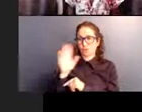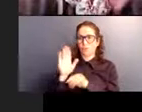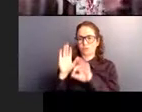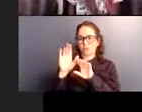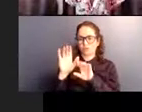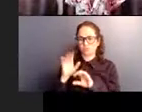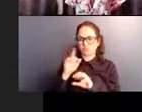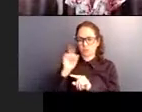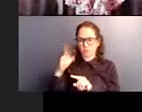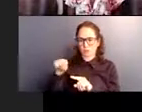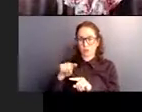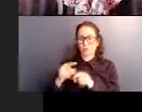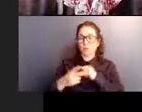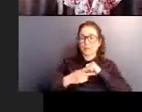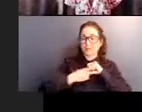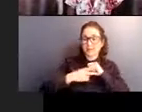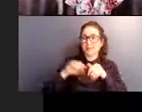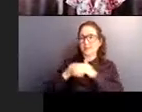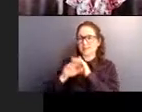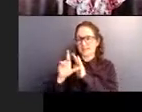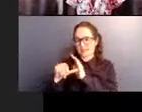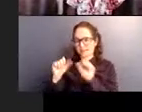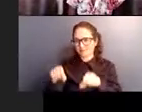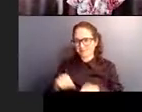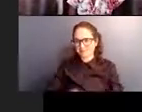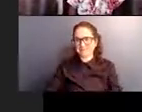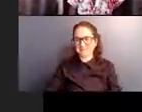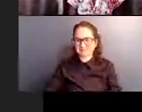you to save and access later.